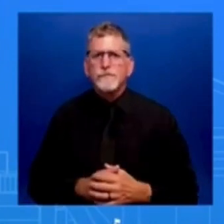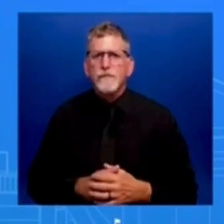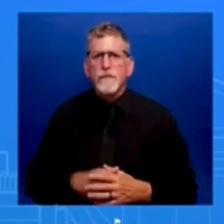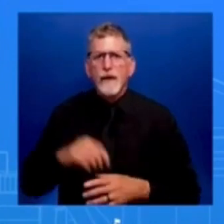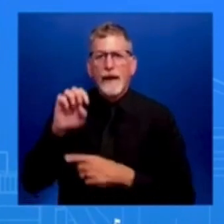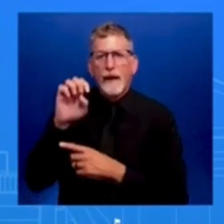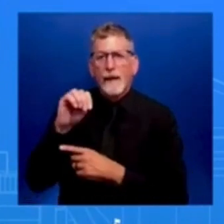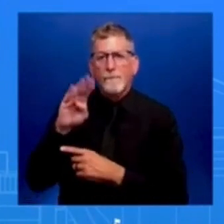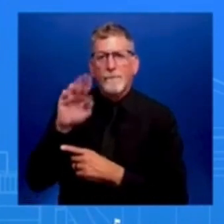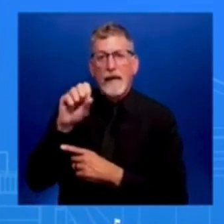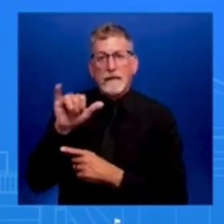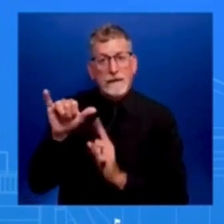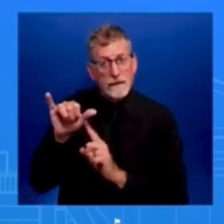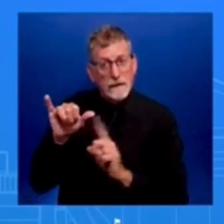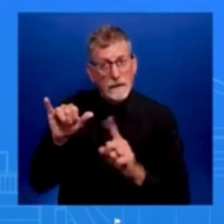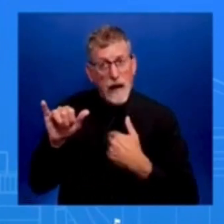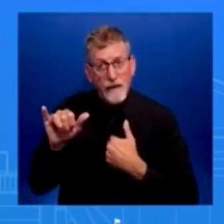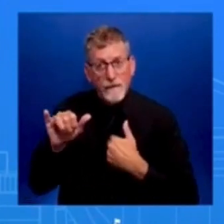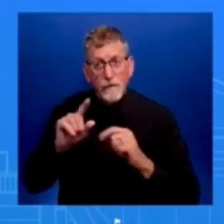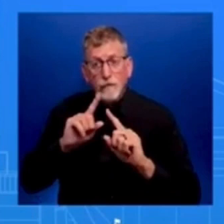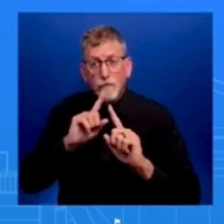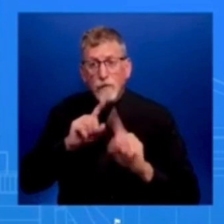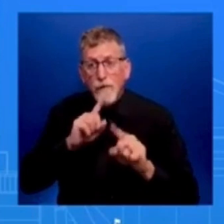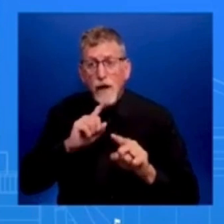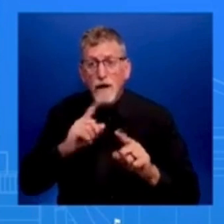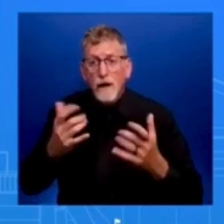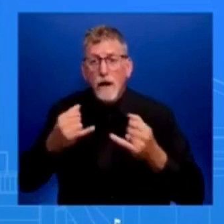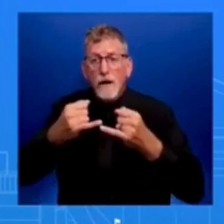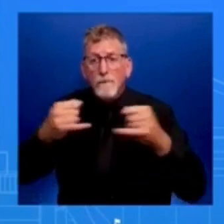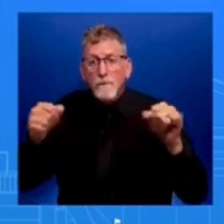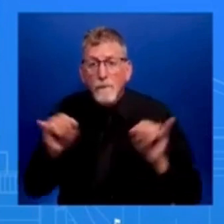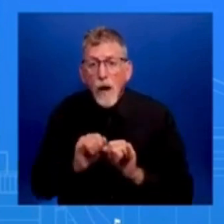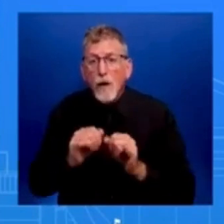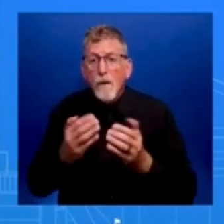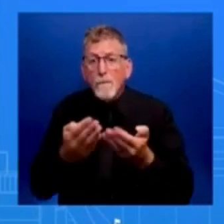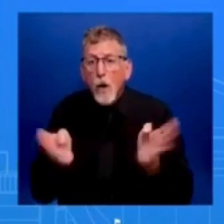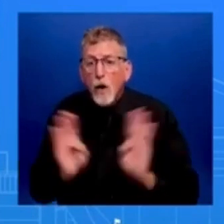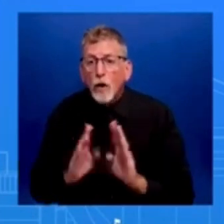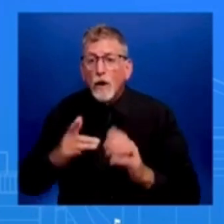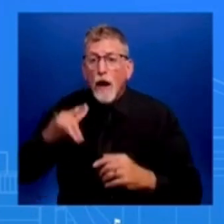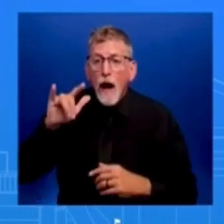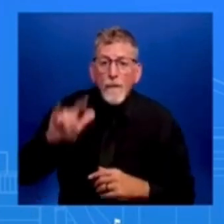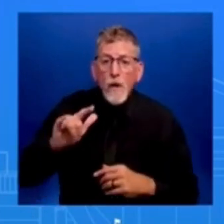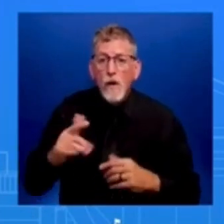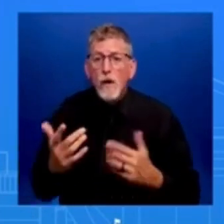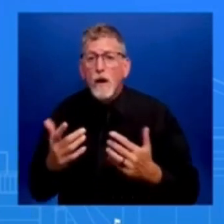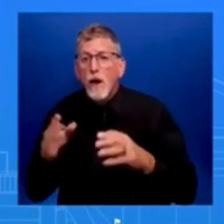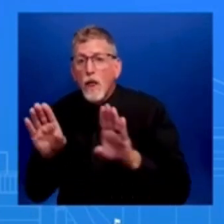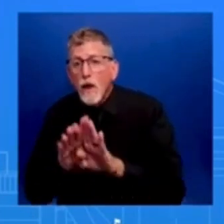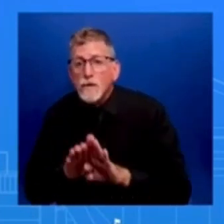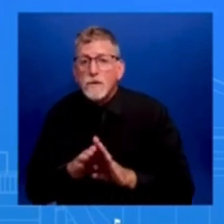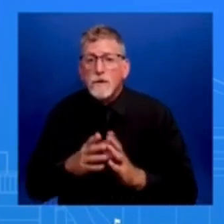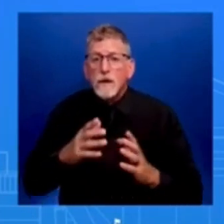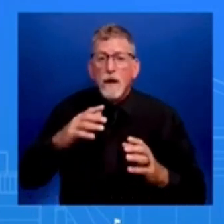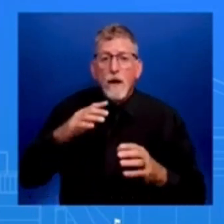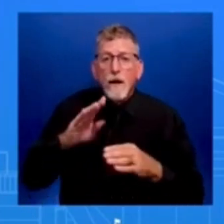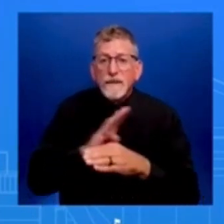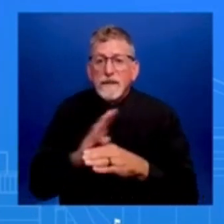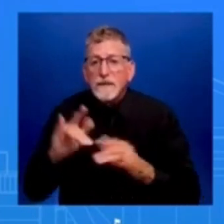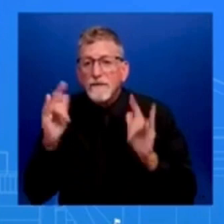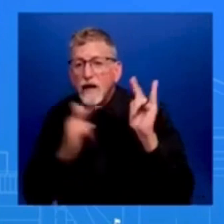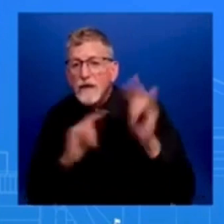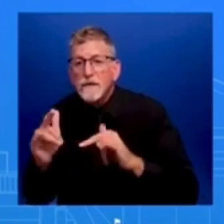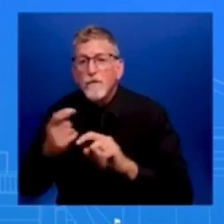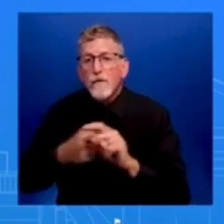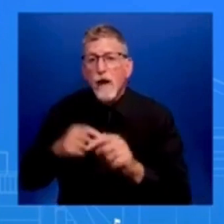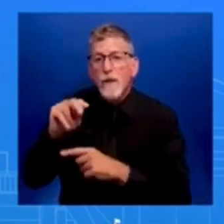closed, and commercial flights to and from Niamey have apparently been suspended until August 5th. One, has the White House